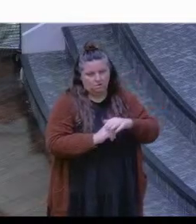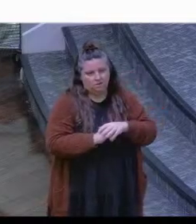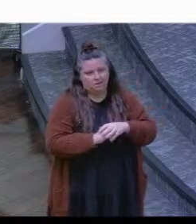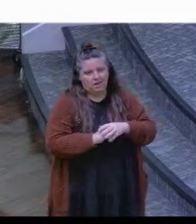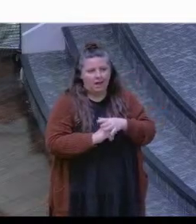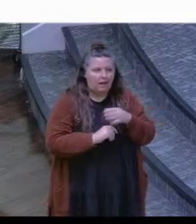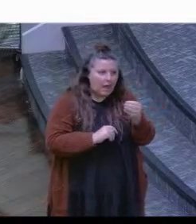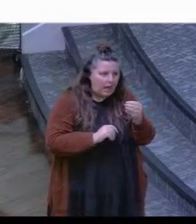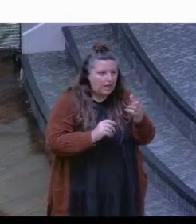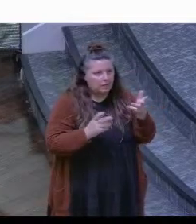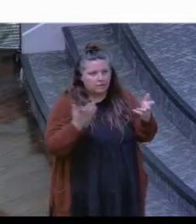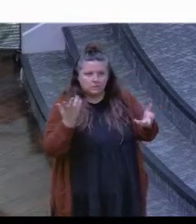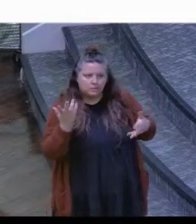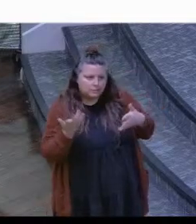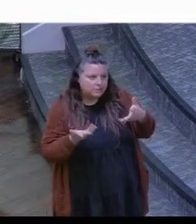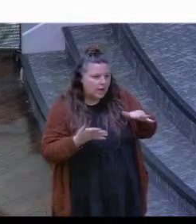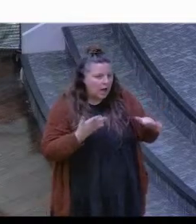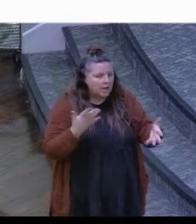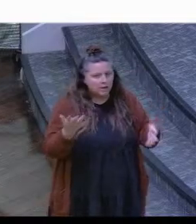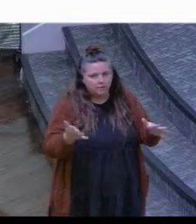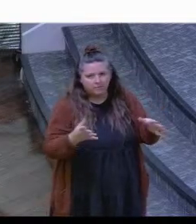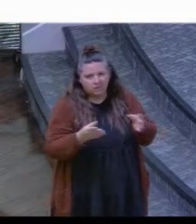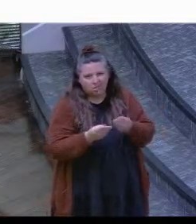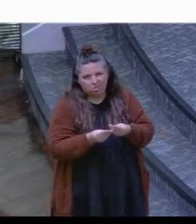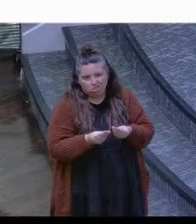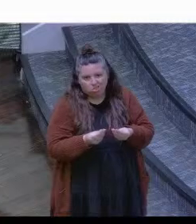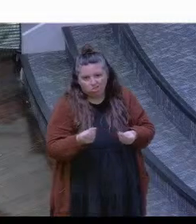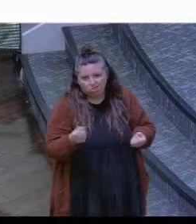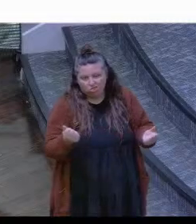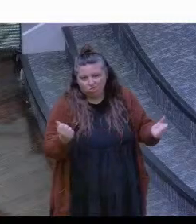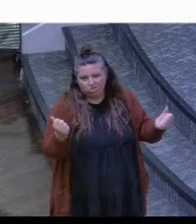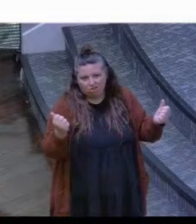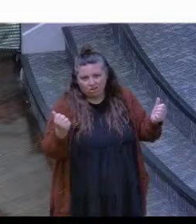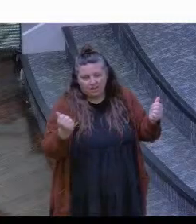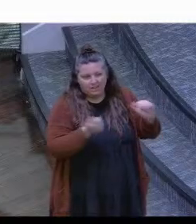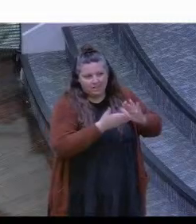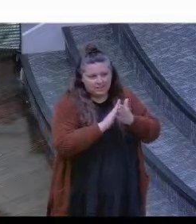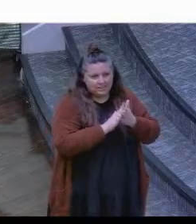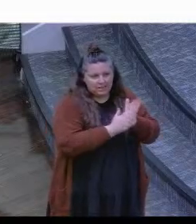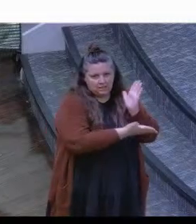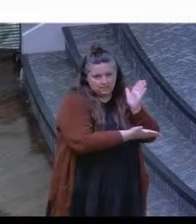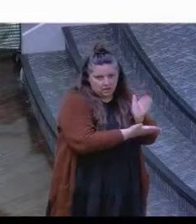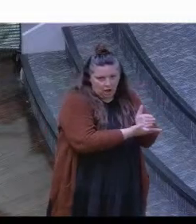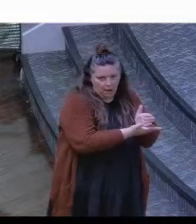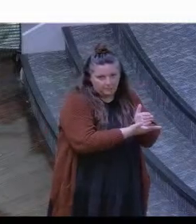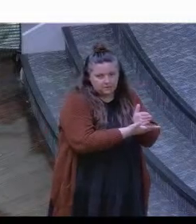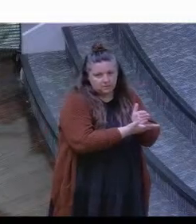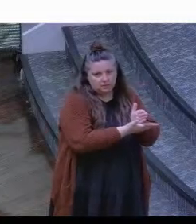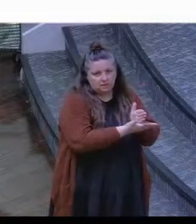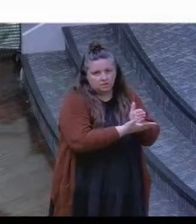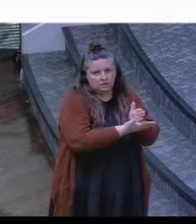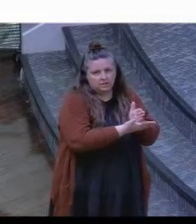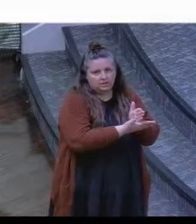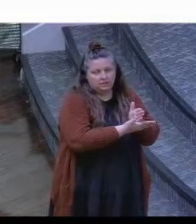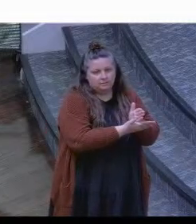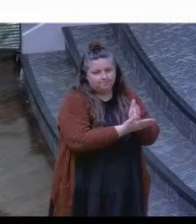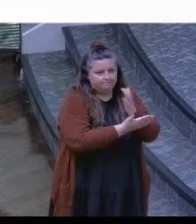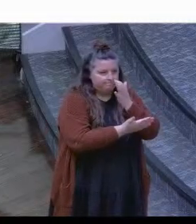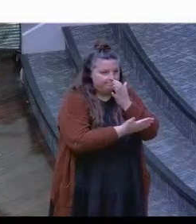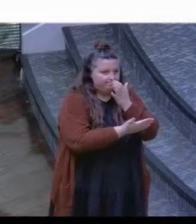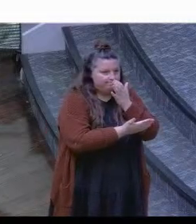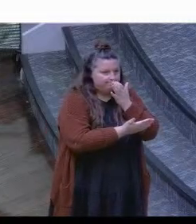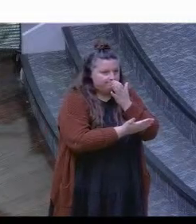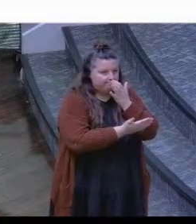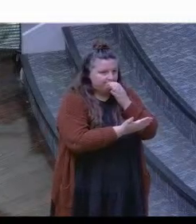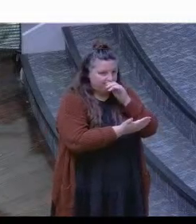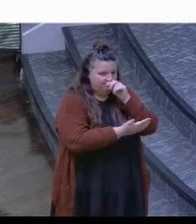of died off. The program, the city stopped the enforcement of the ticketing, and it was something that just kind of got